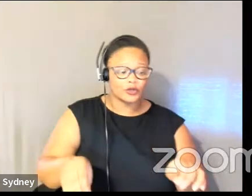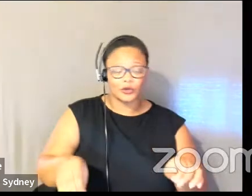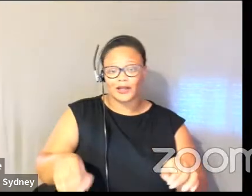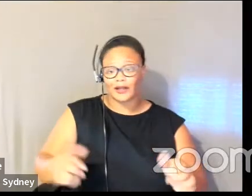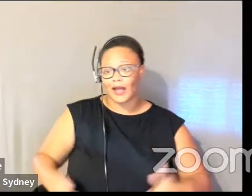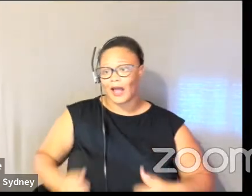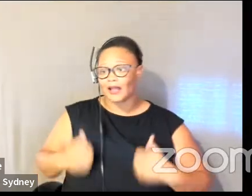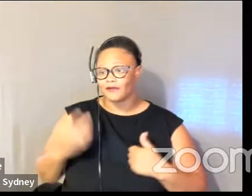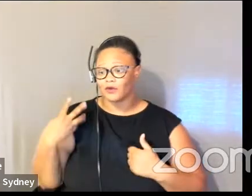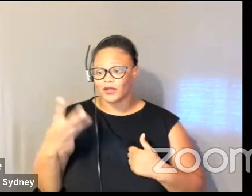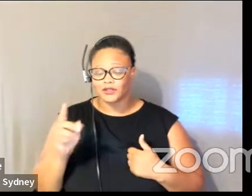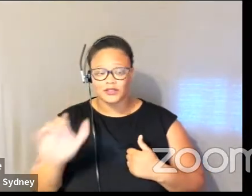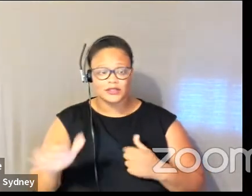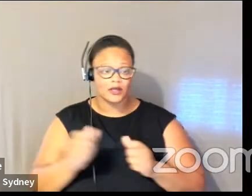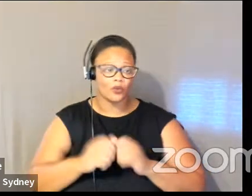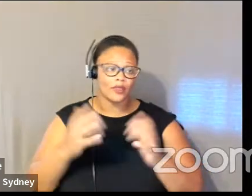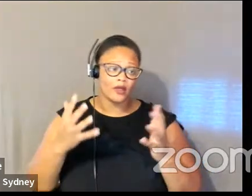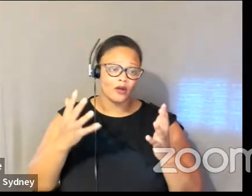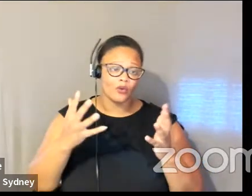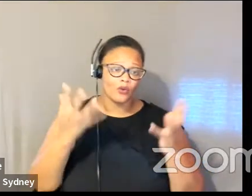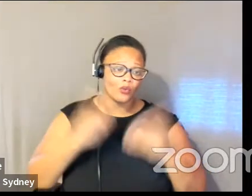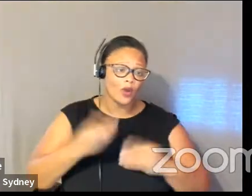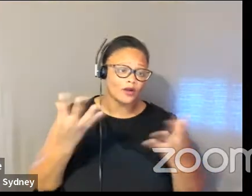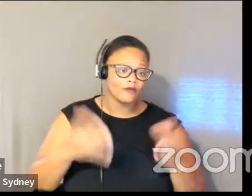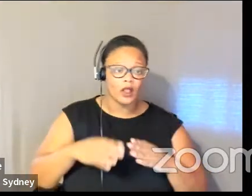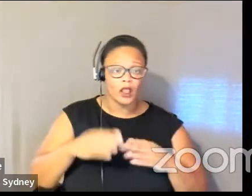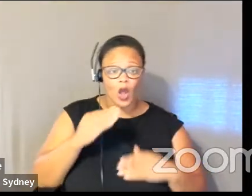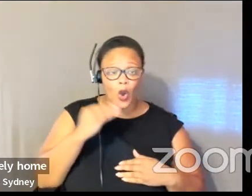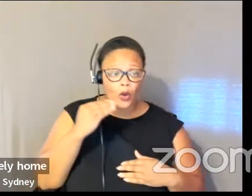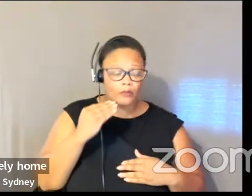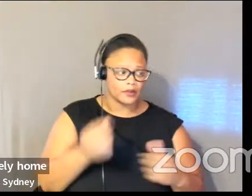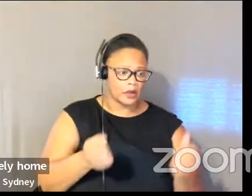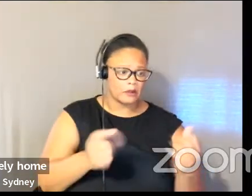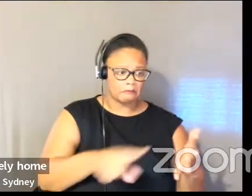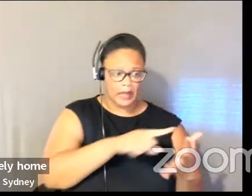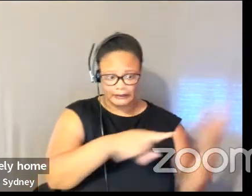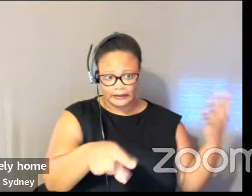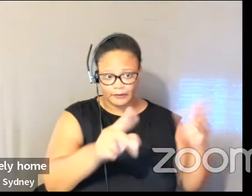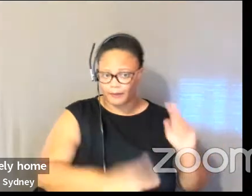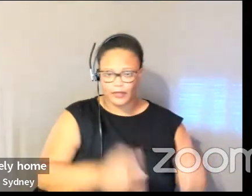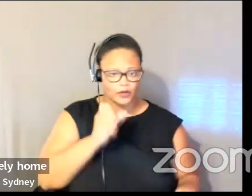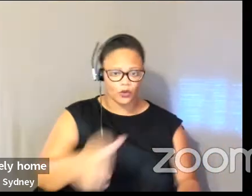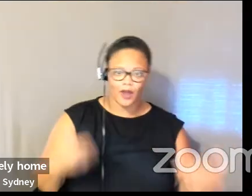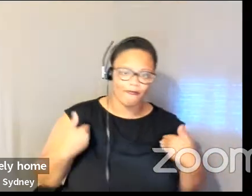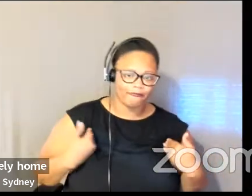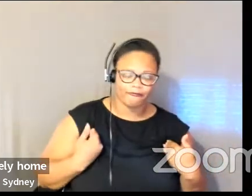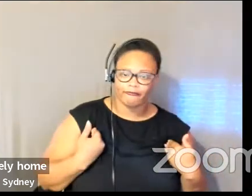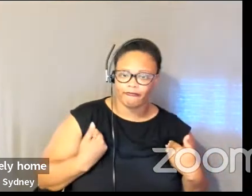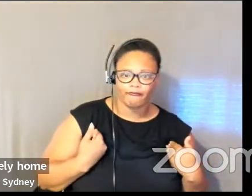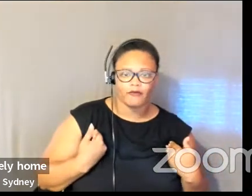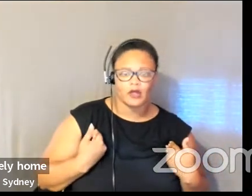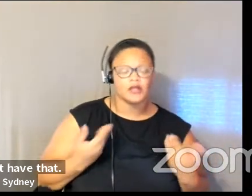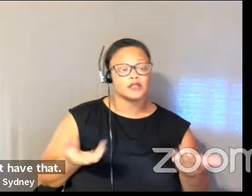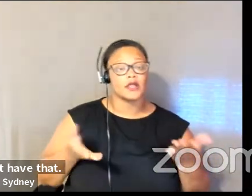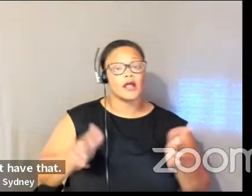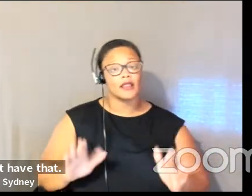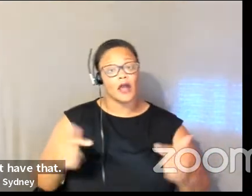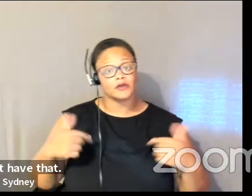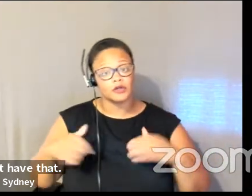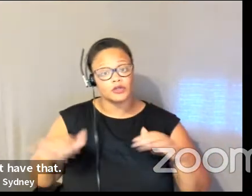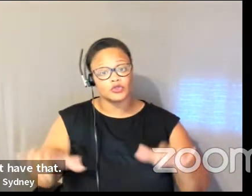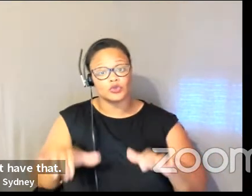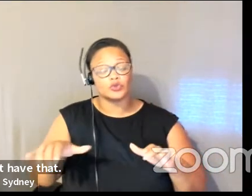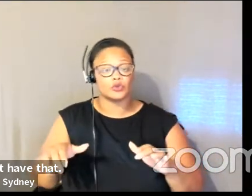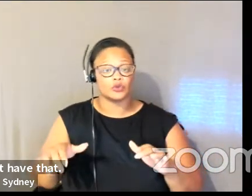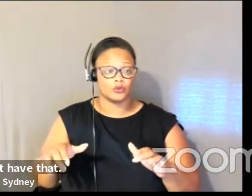and there are a lot of folks who do not have that. And I am well aware of what a difference that makes. It allows me not to just have a job,